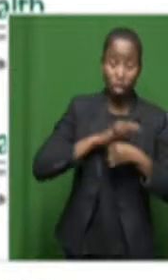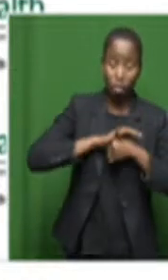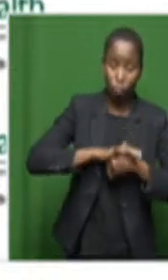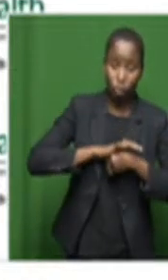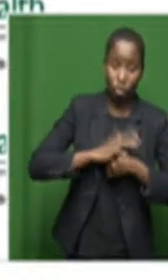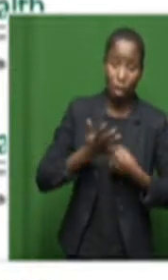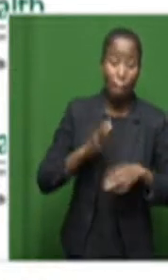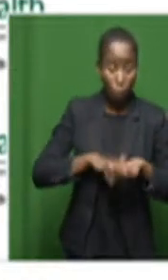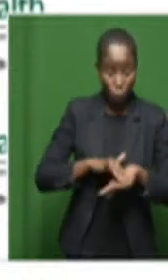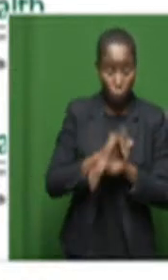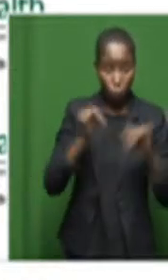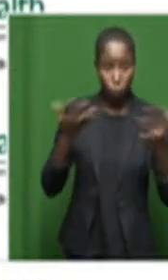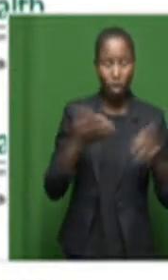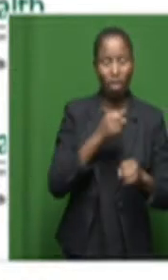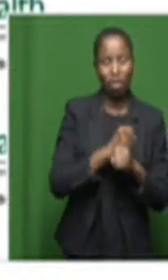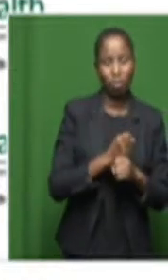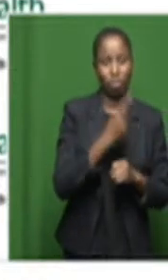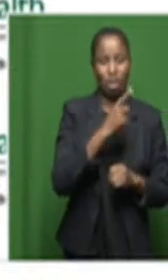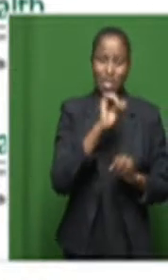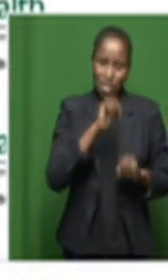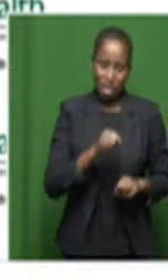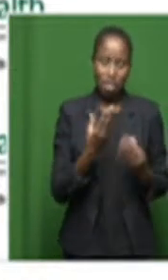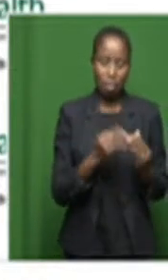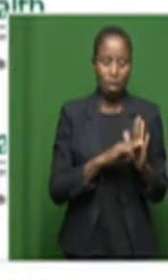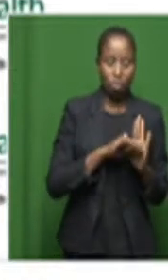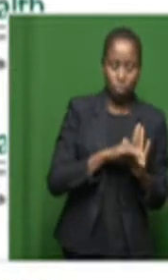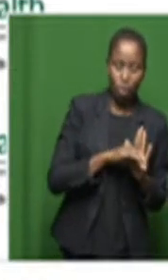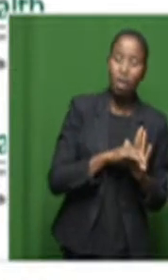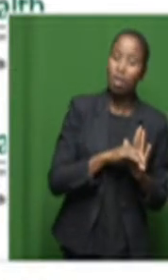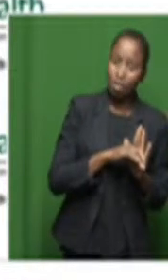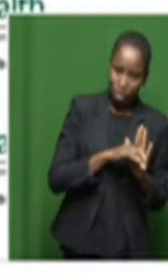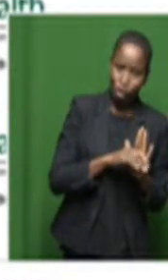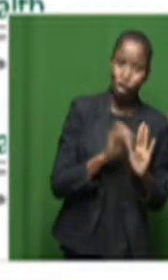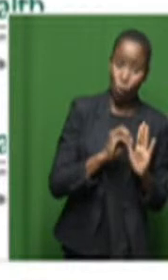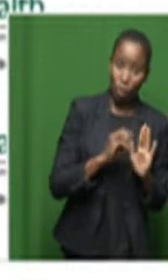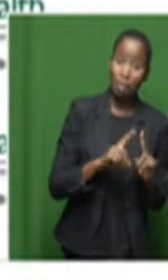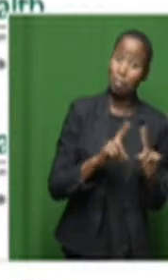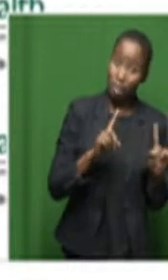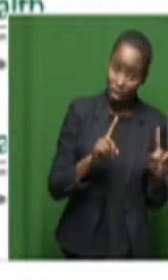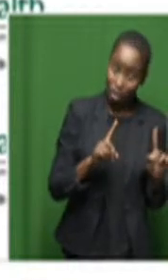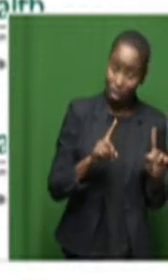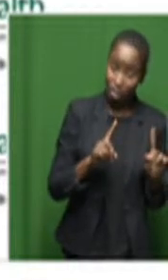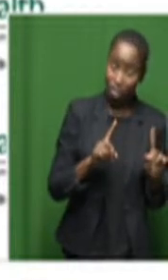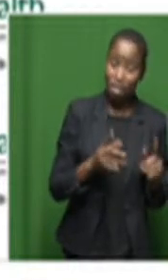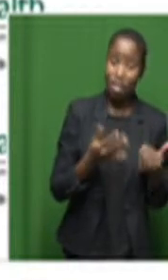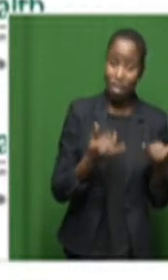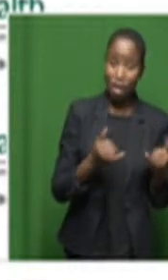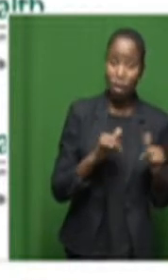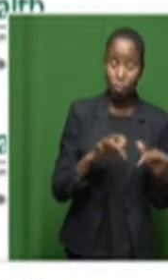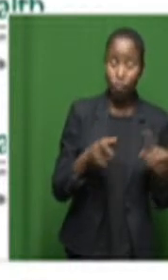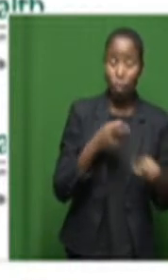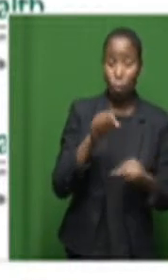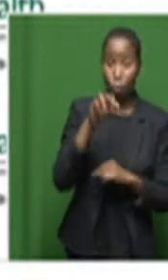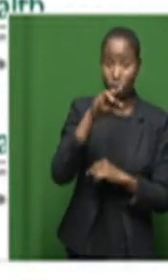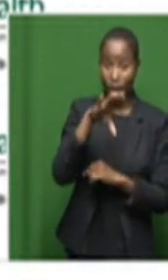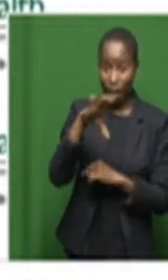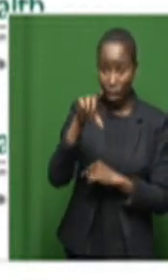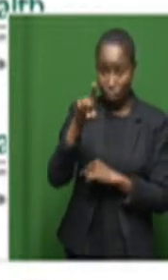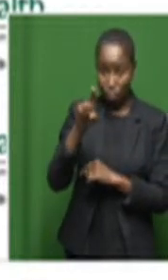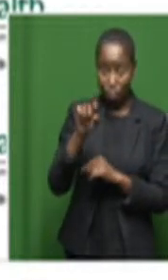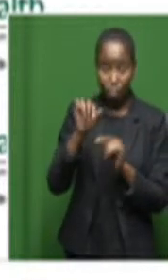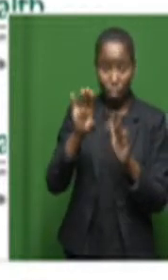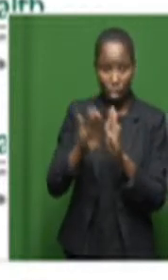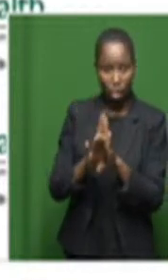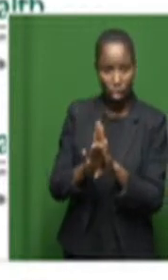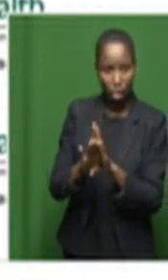Gauteng, although the numbers have been reducing also with admissions, but rising in the Western Cape. So